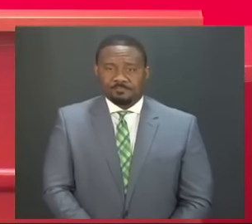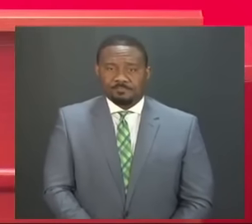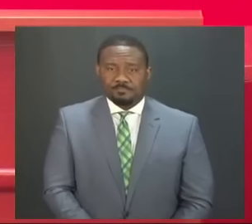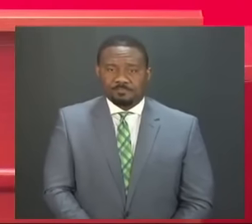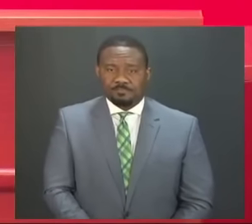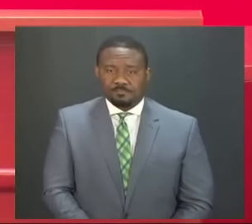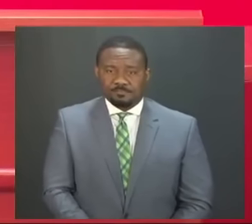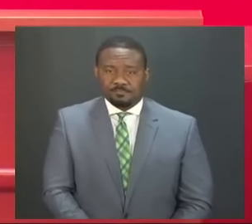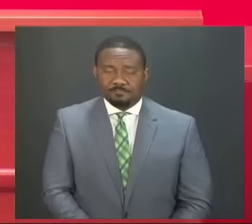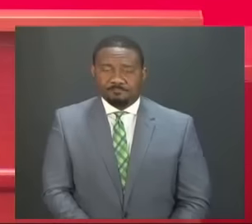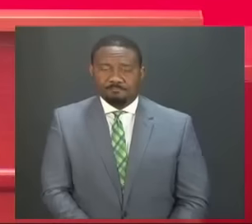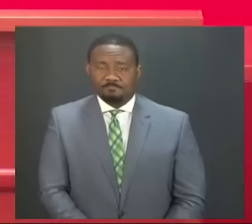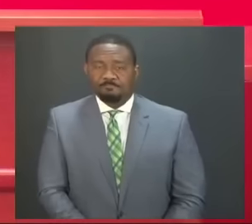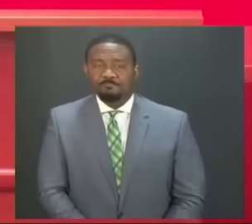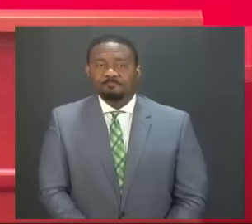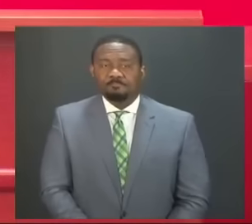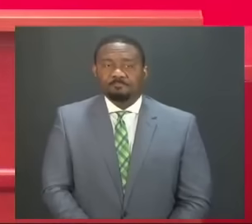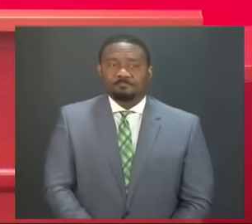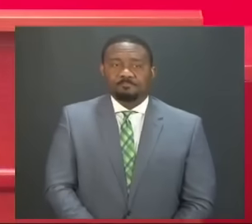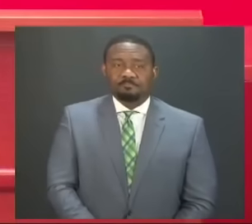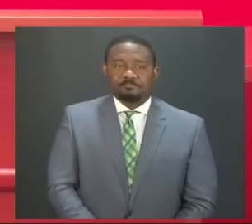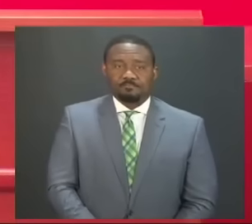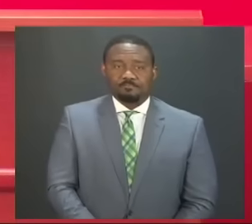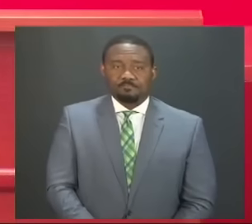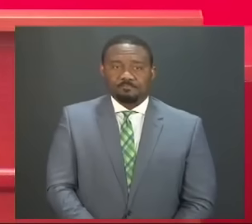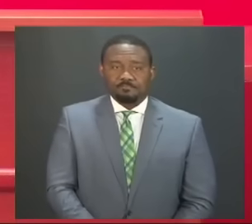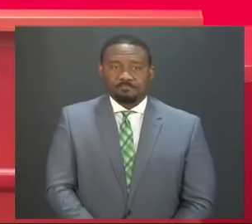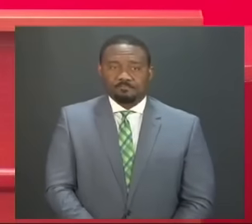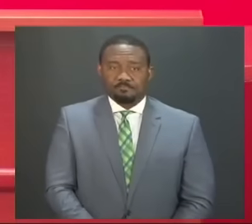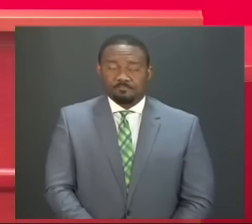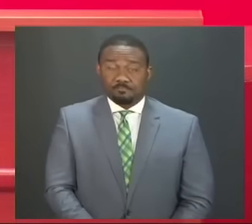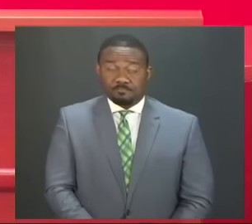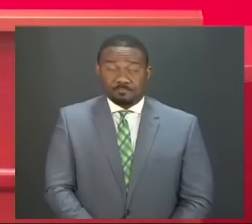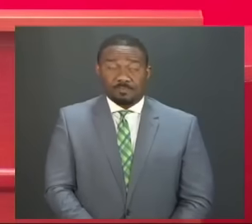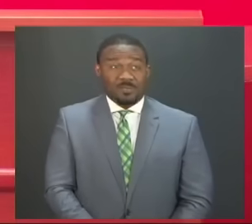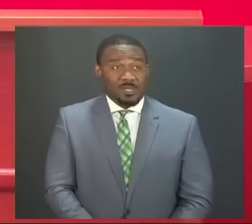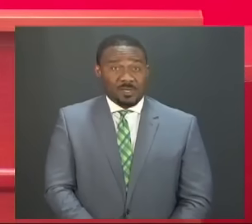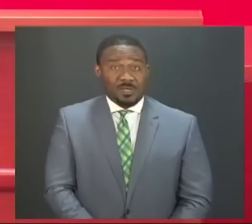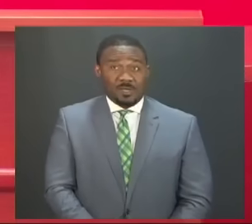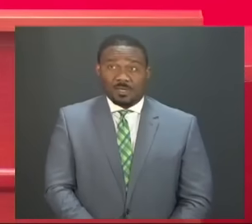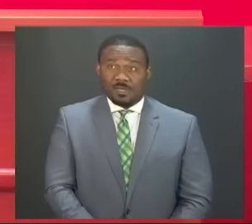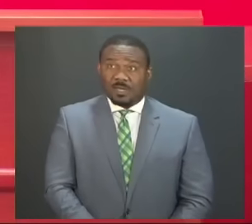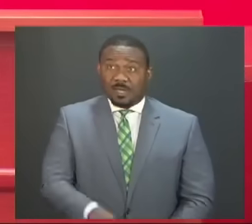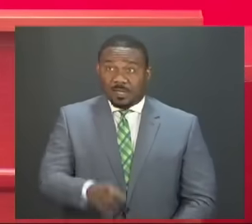Honorable members, I intend to give the floor to Minority Leader to conclude.